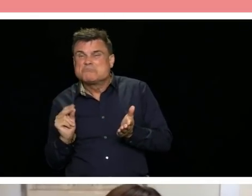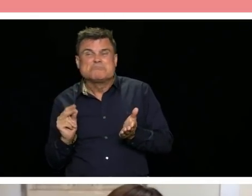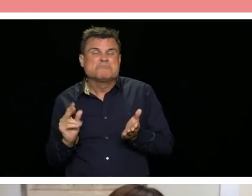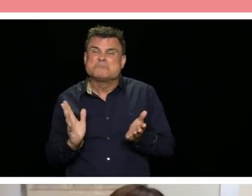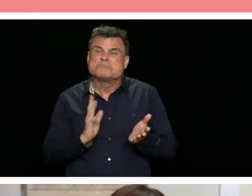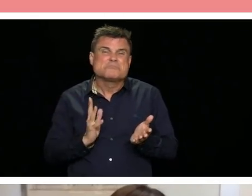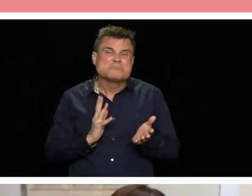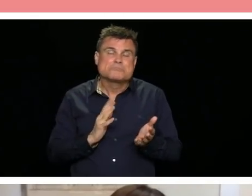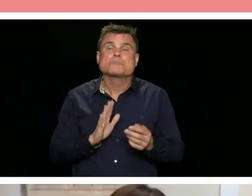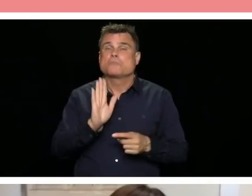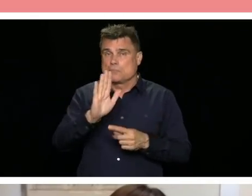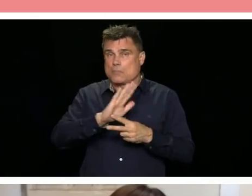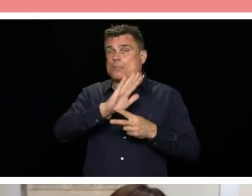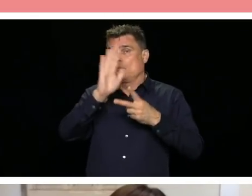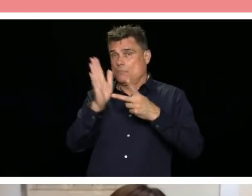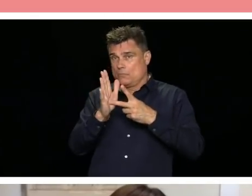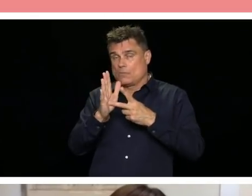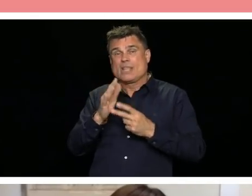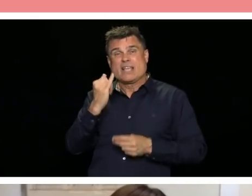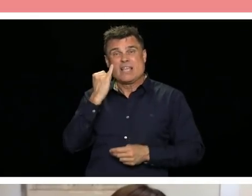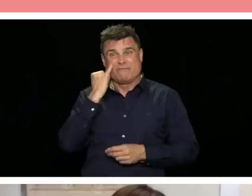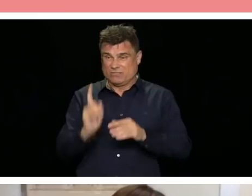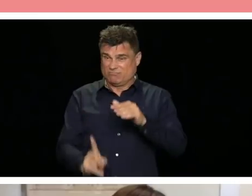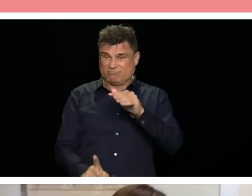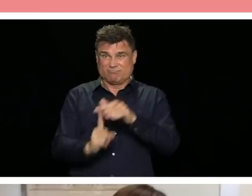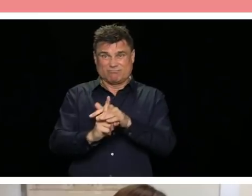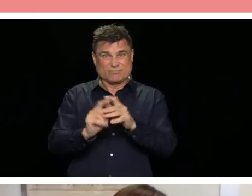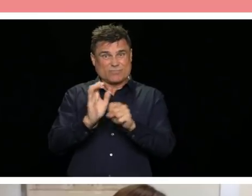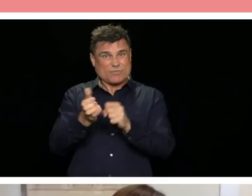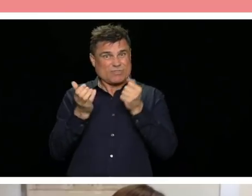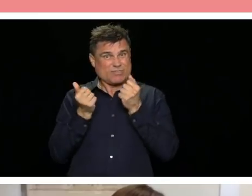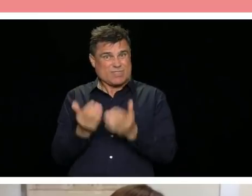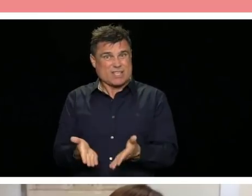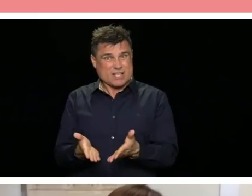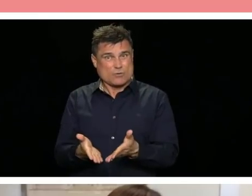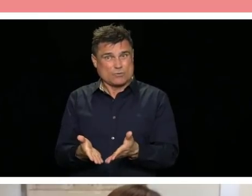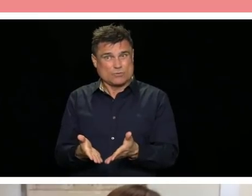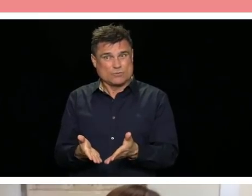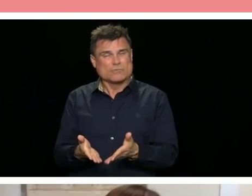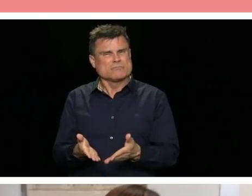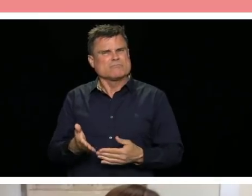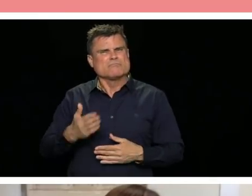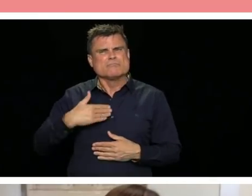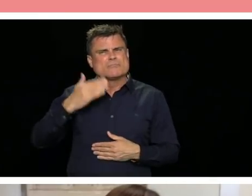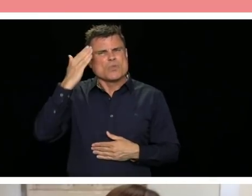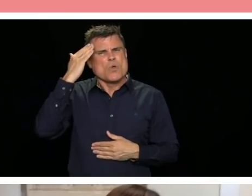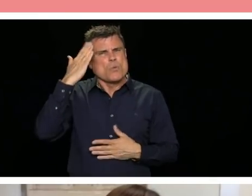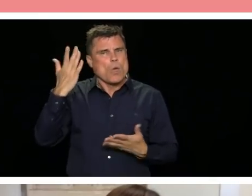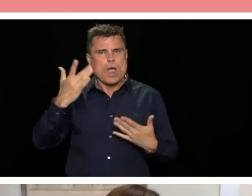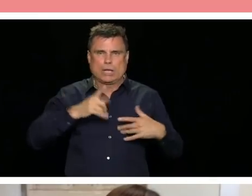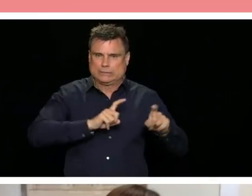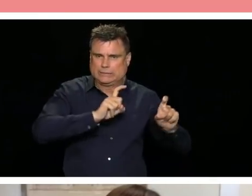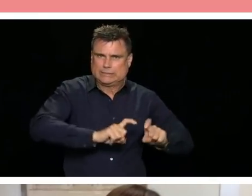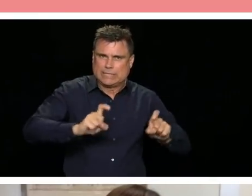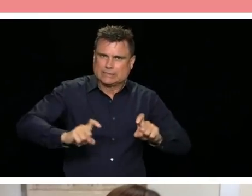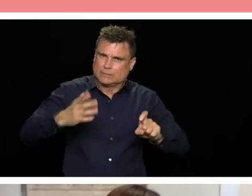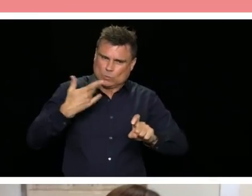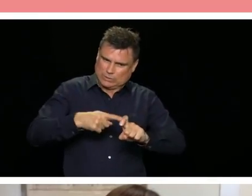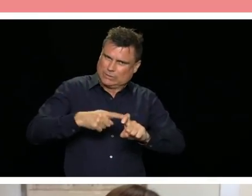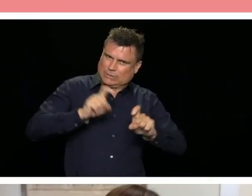it because everyone's going to get tested and has been getting tested. Then we have a nurse follow